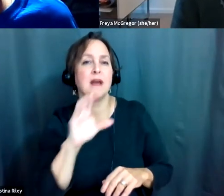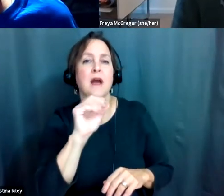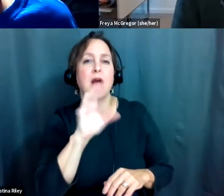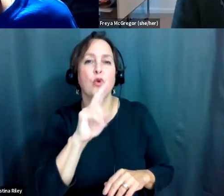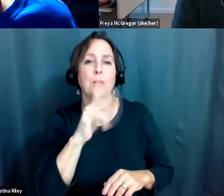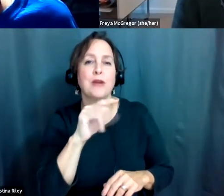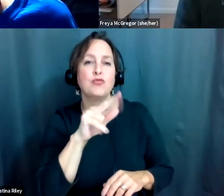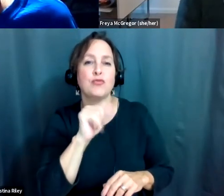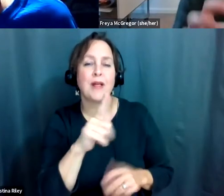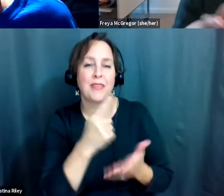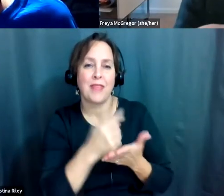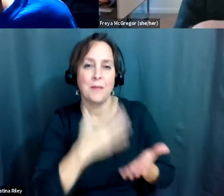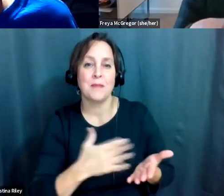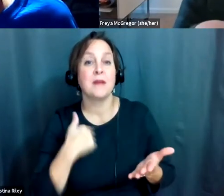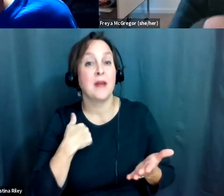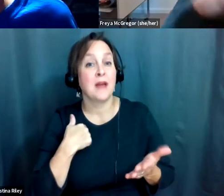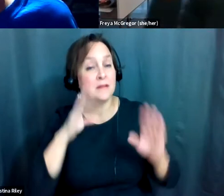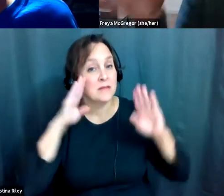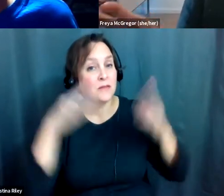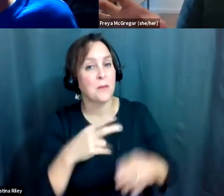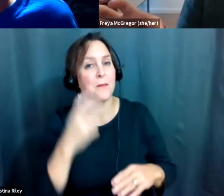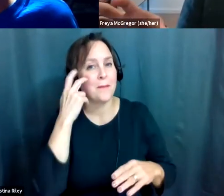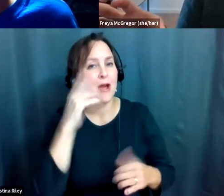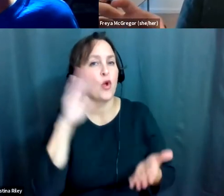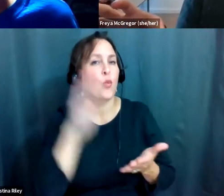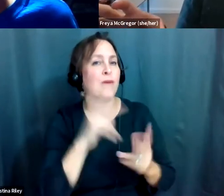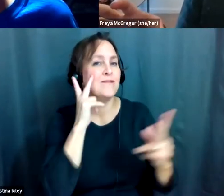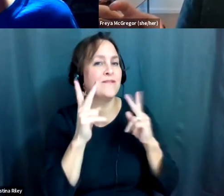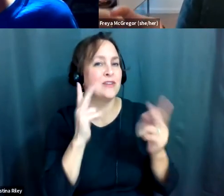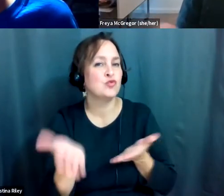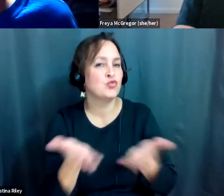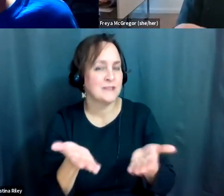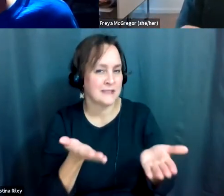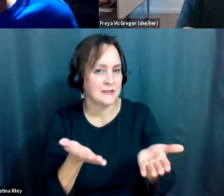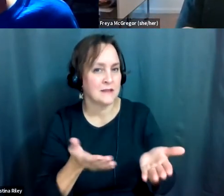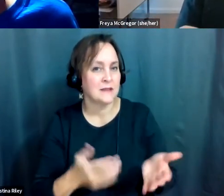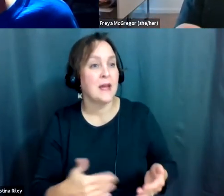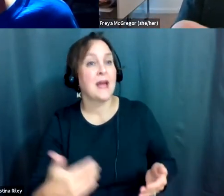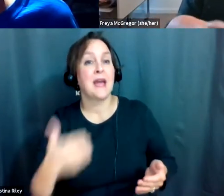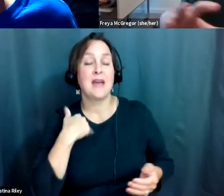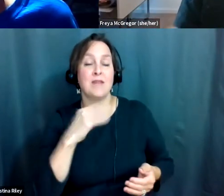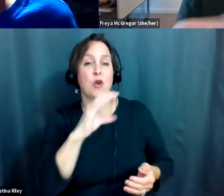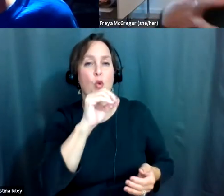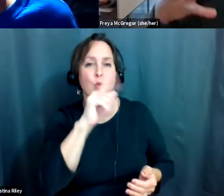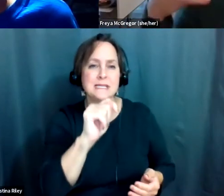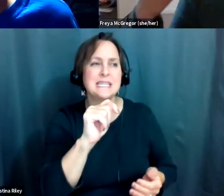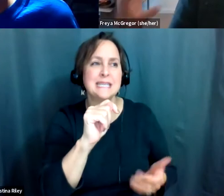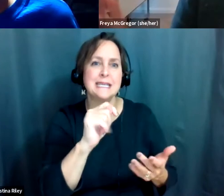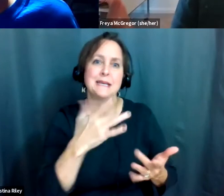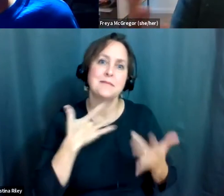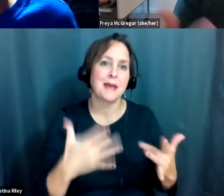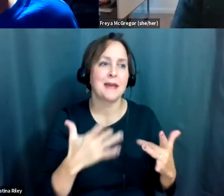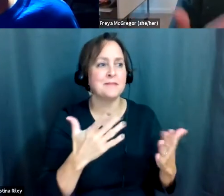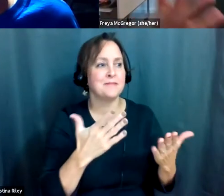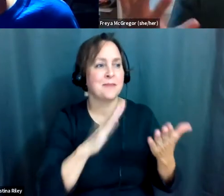And there's, there's a whole in, in broader contexts, occupational therapy does a lot of stuff around